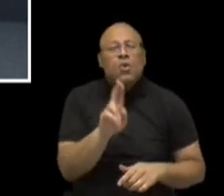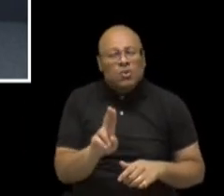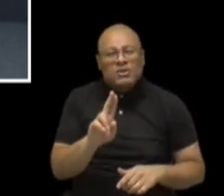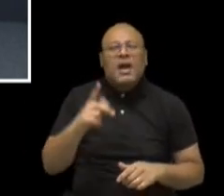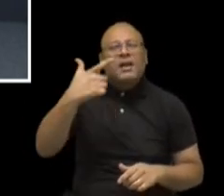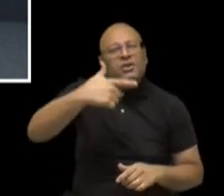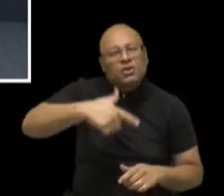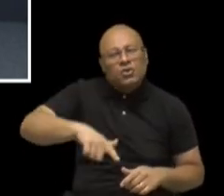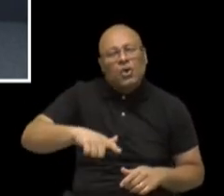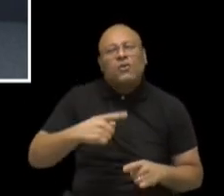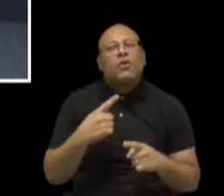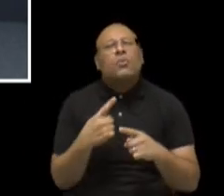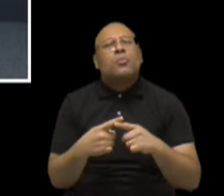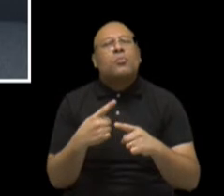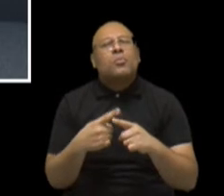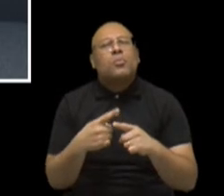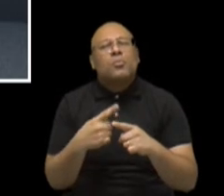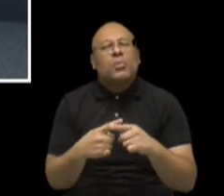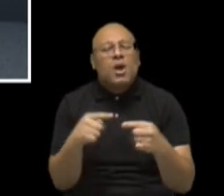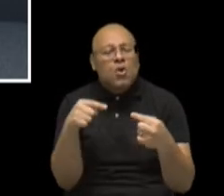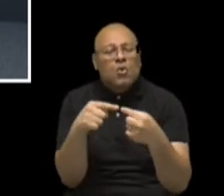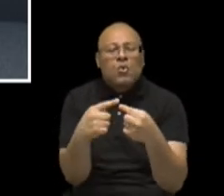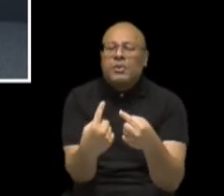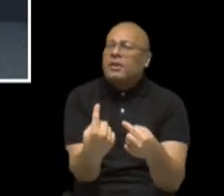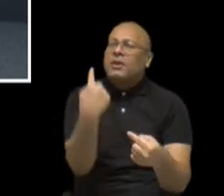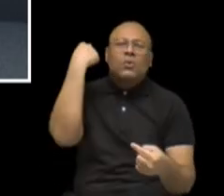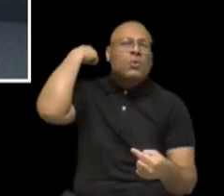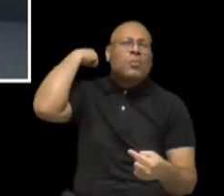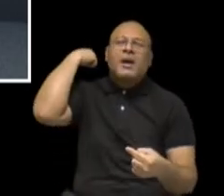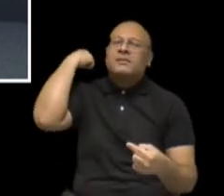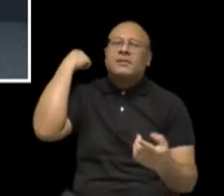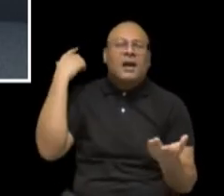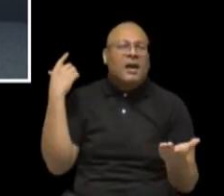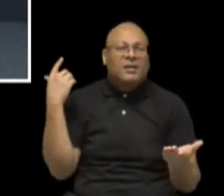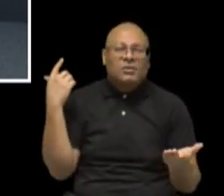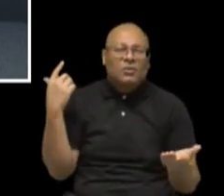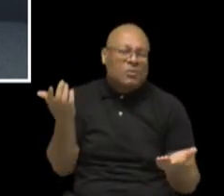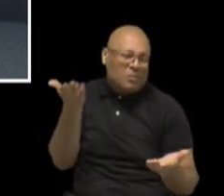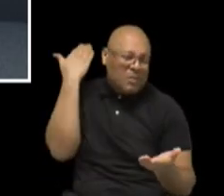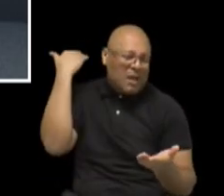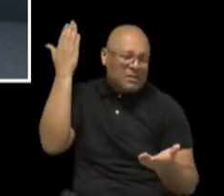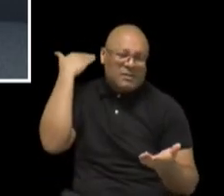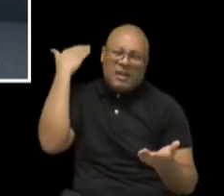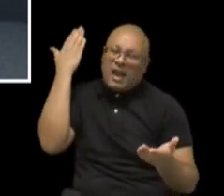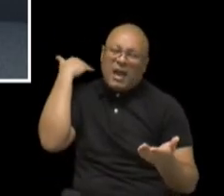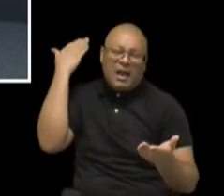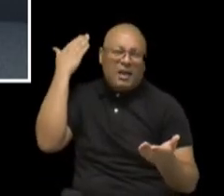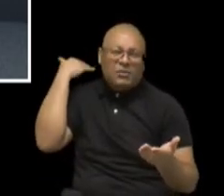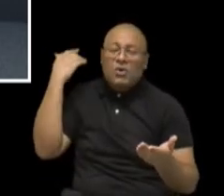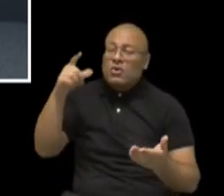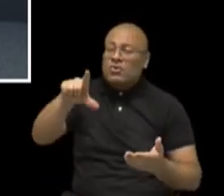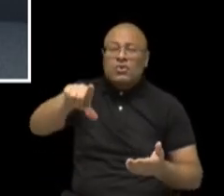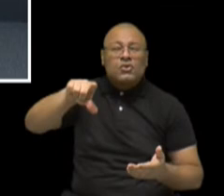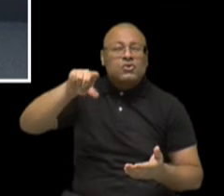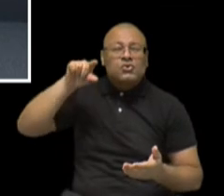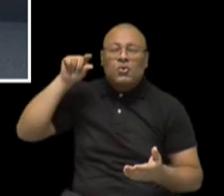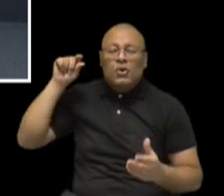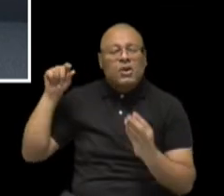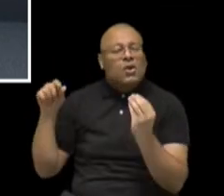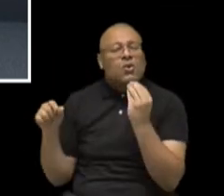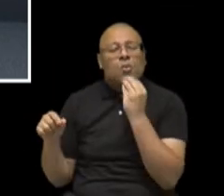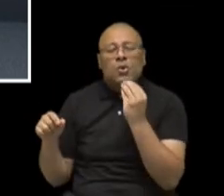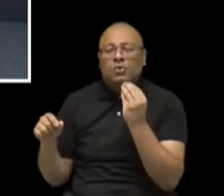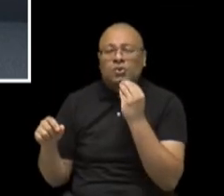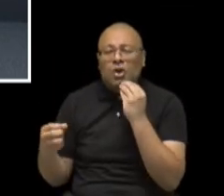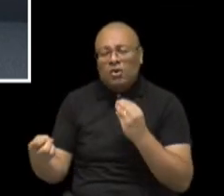we reuse because we pick from the past. And so we don't throw away. We give a new chance, we give new